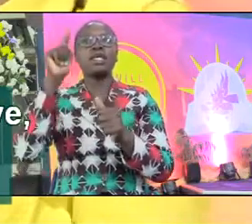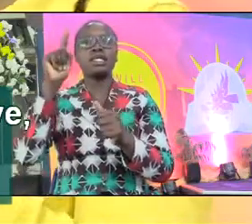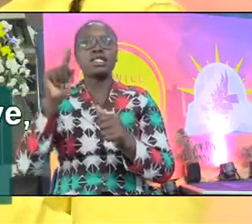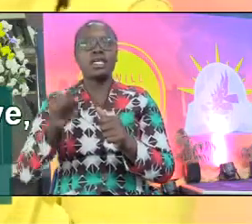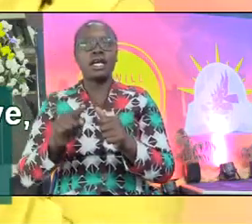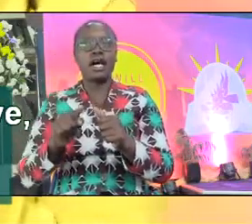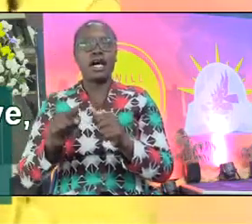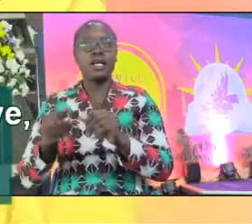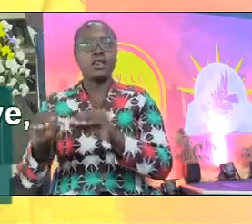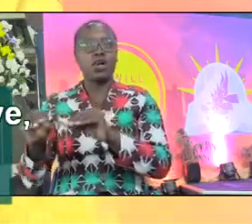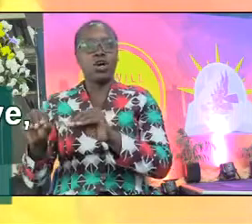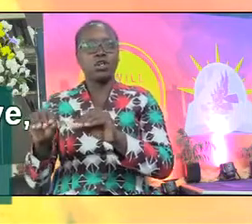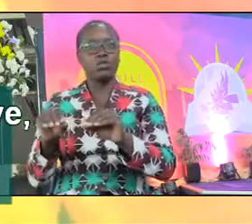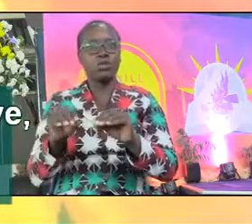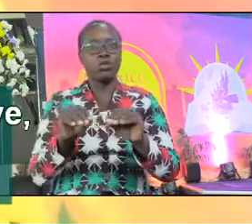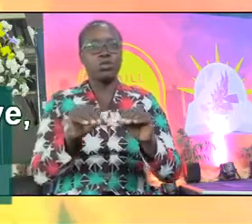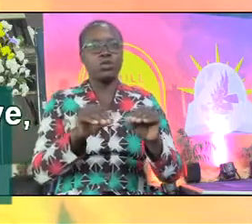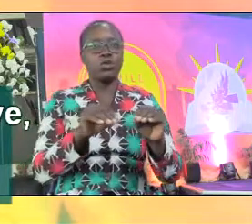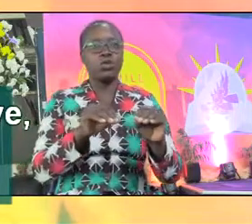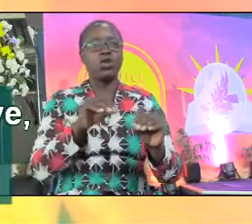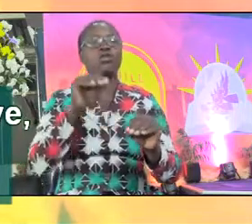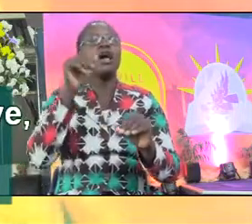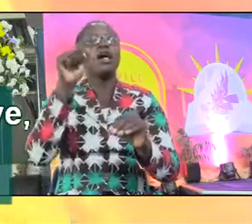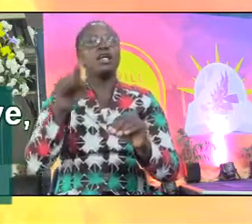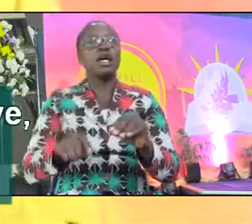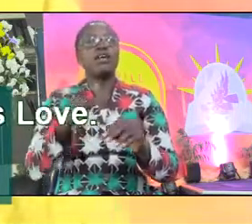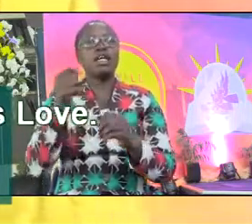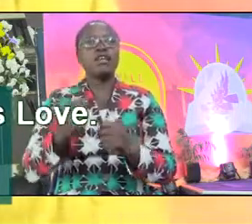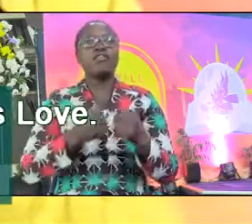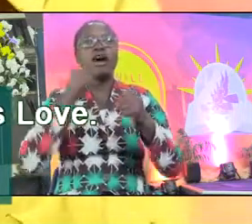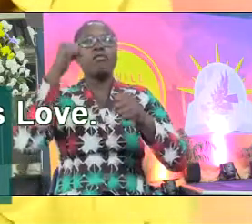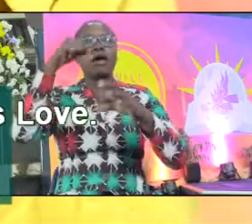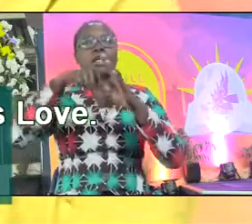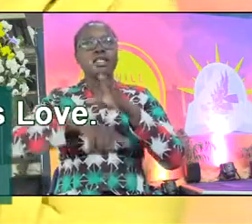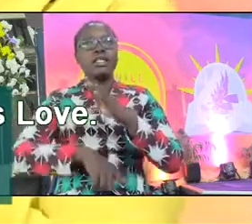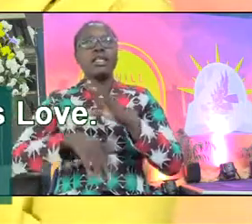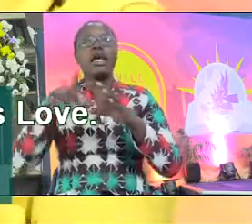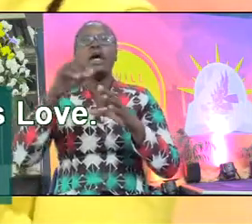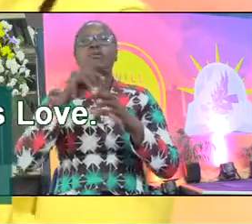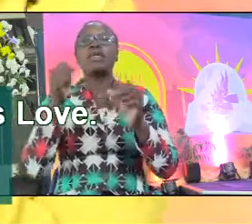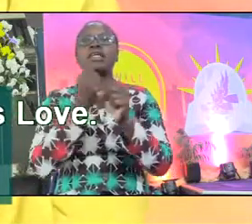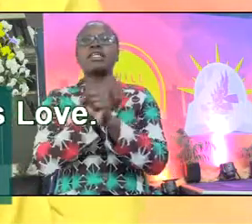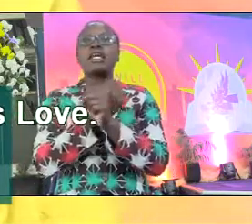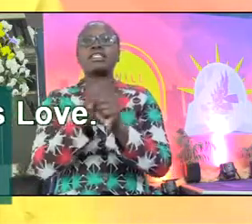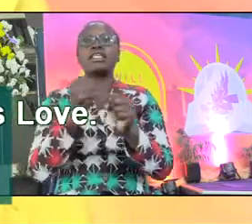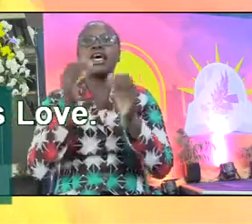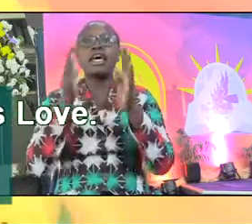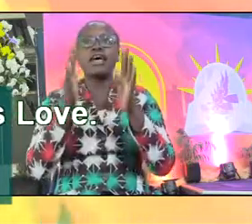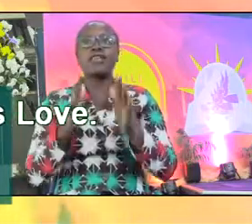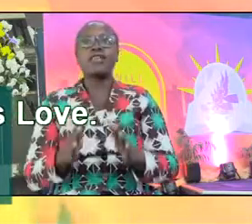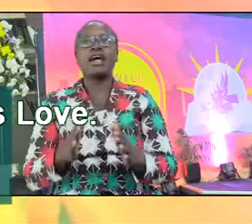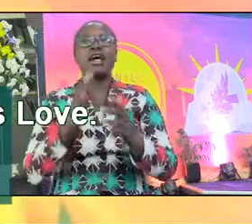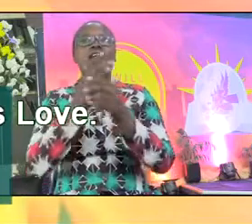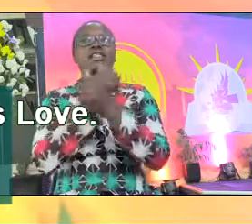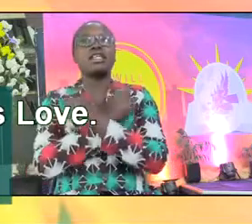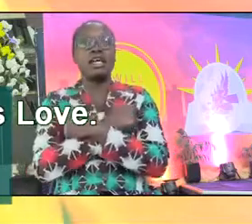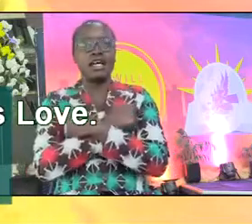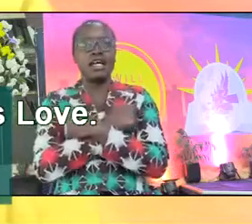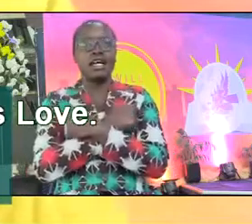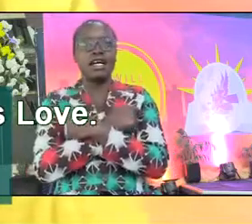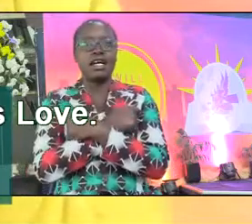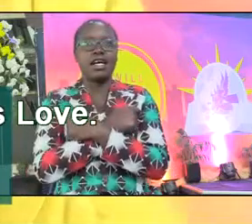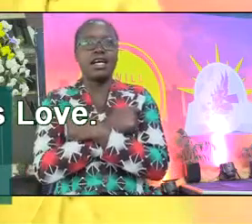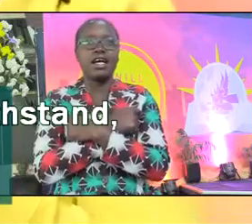rock which cannot move, grounded firm and deep in the